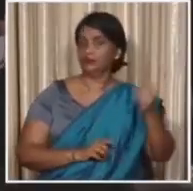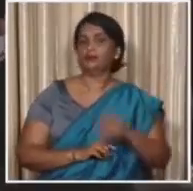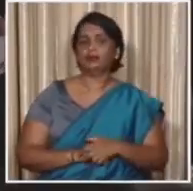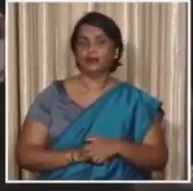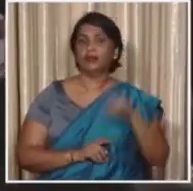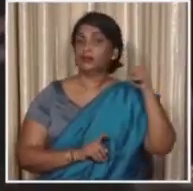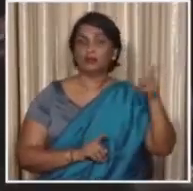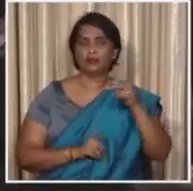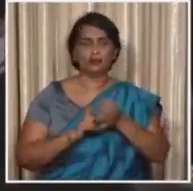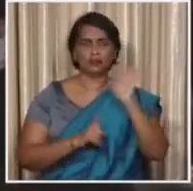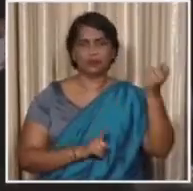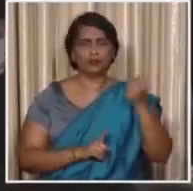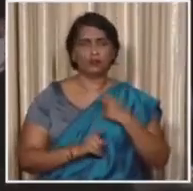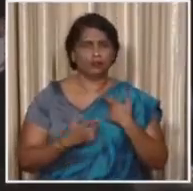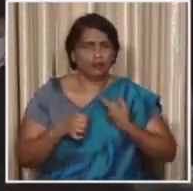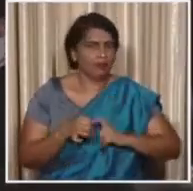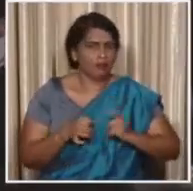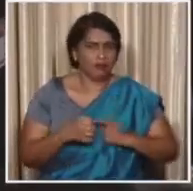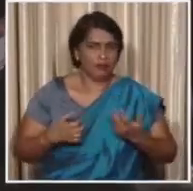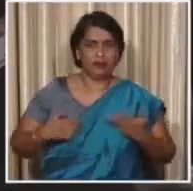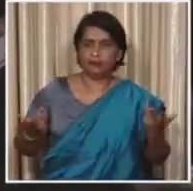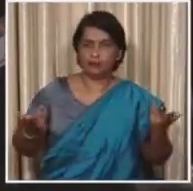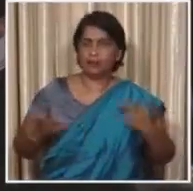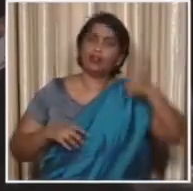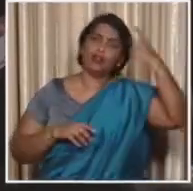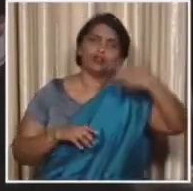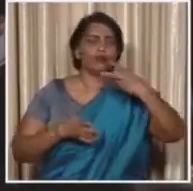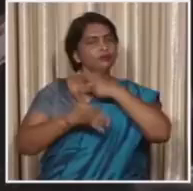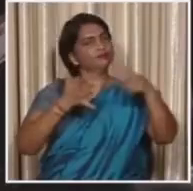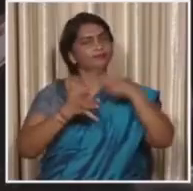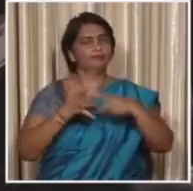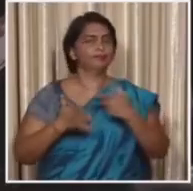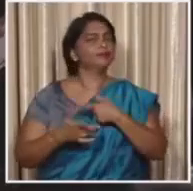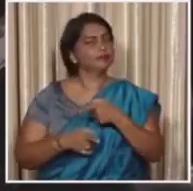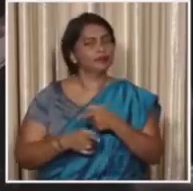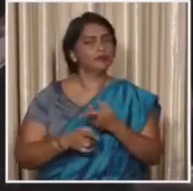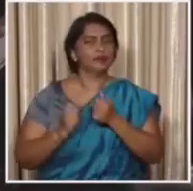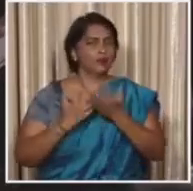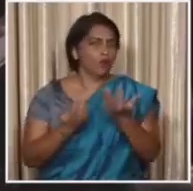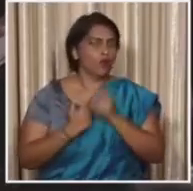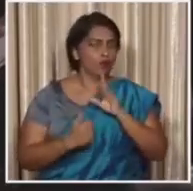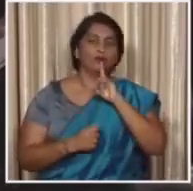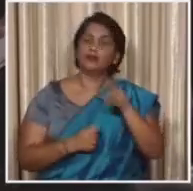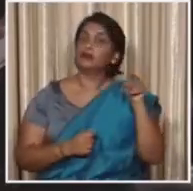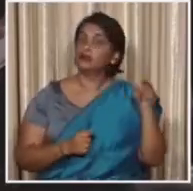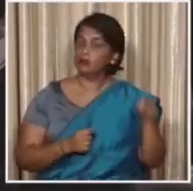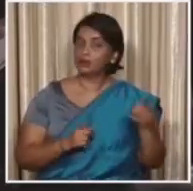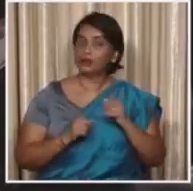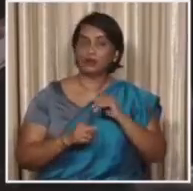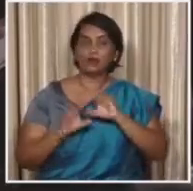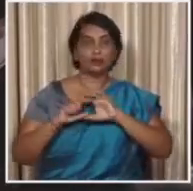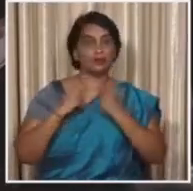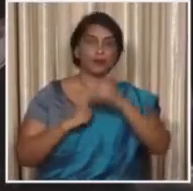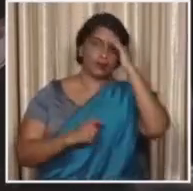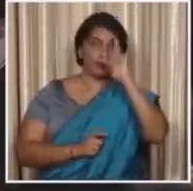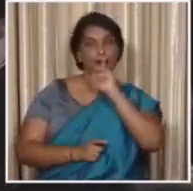problem. It must be taken up for third reading. I will tell the leader of the house to do it. But that doesn't happen.